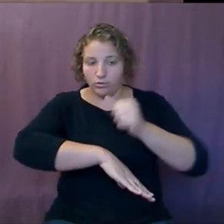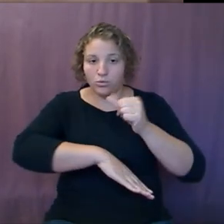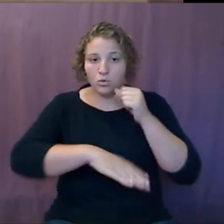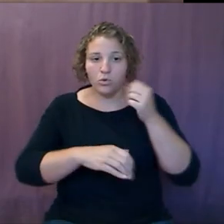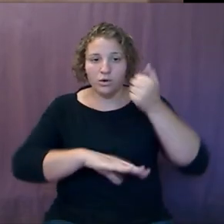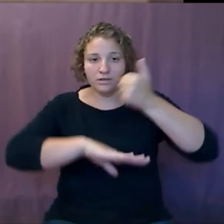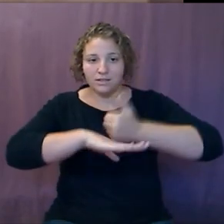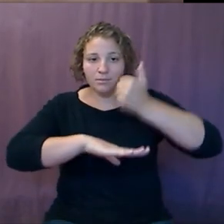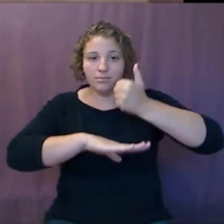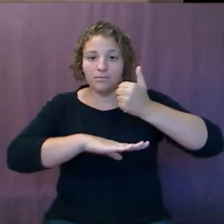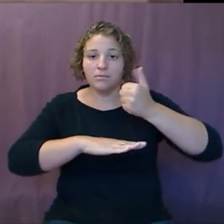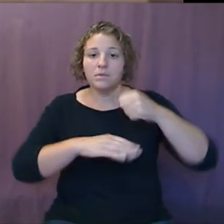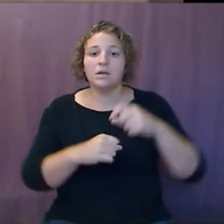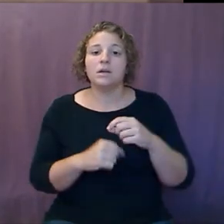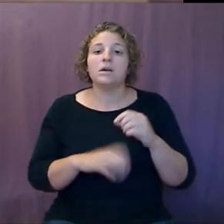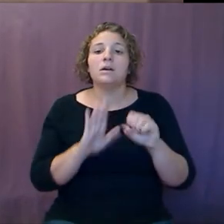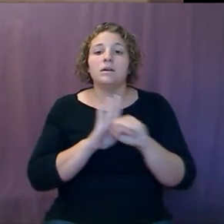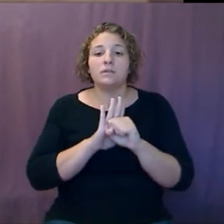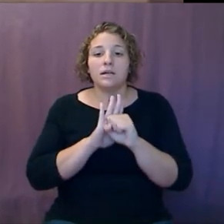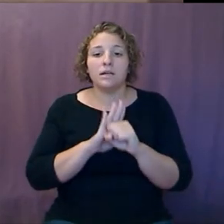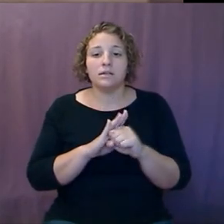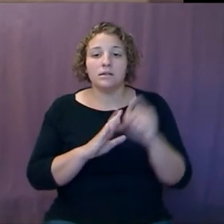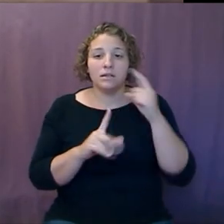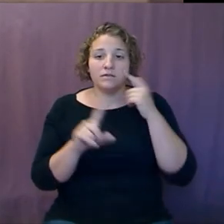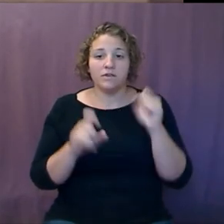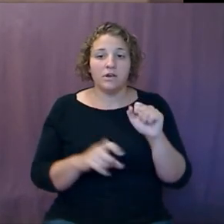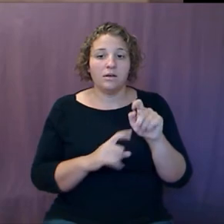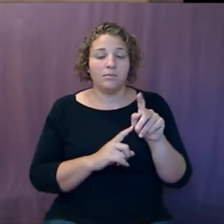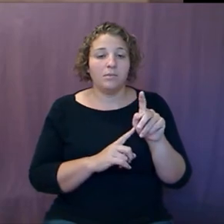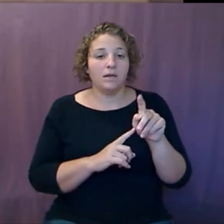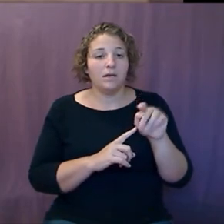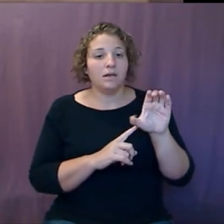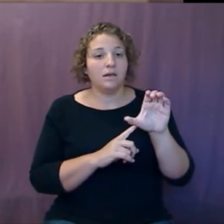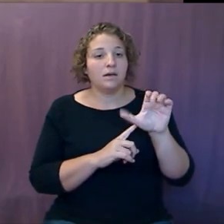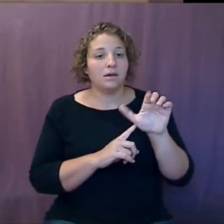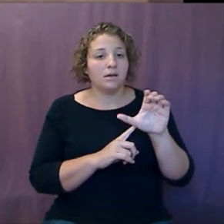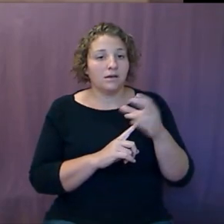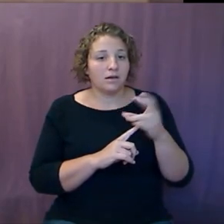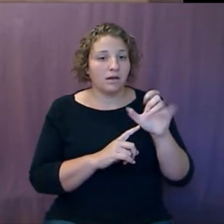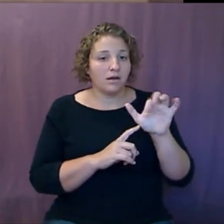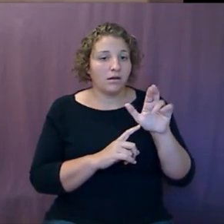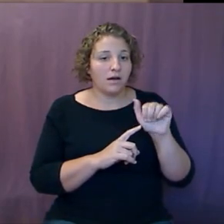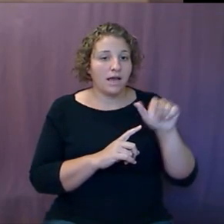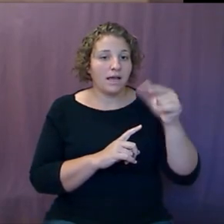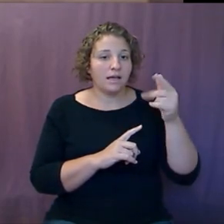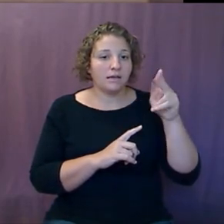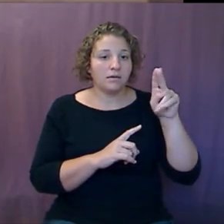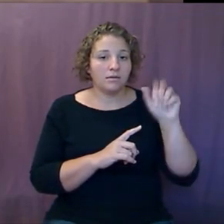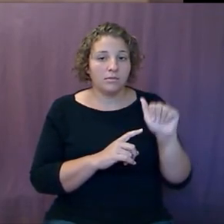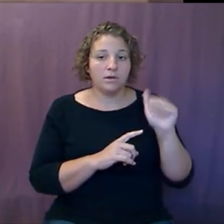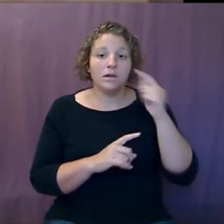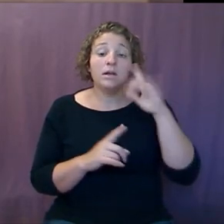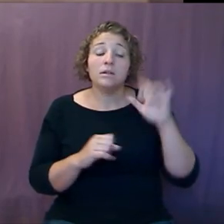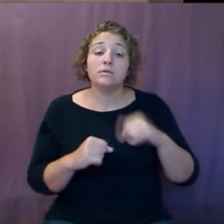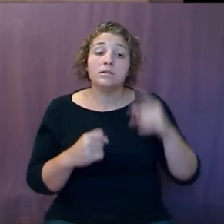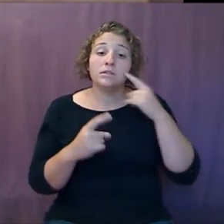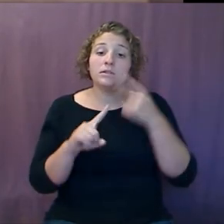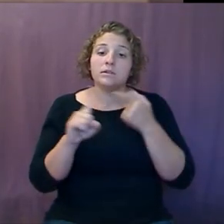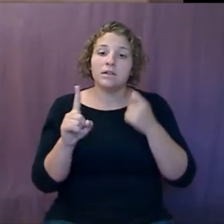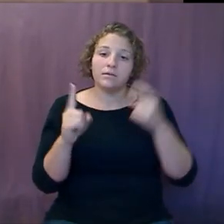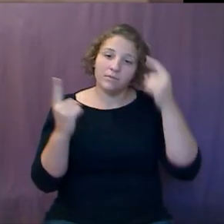interesting coming from the root of the idea of character character and that comes simply from a sense of